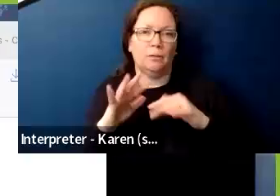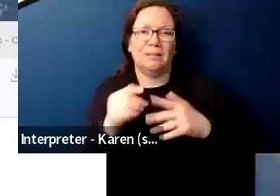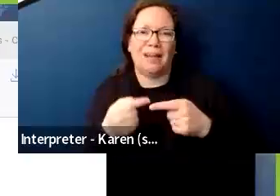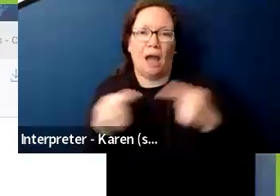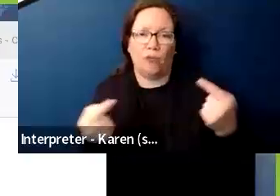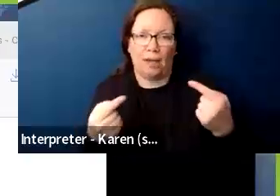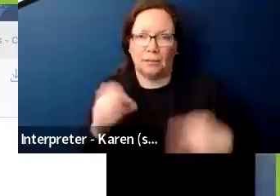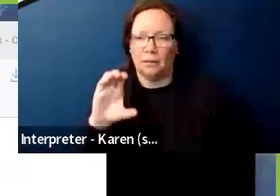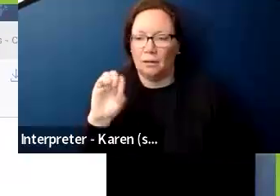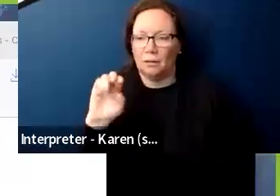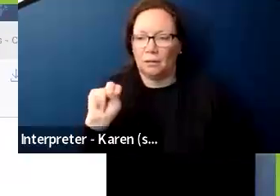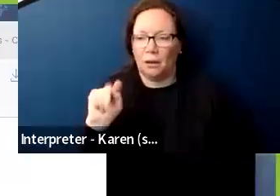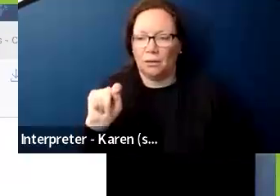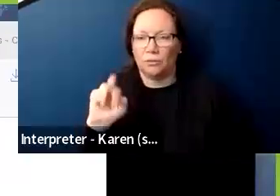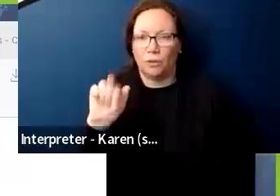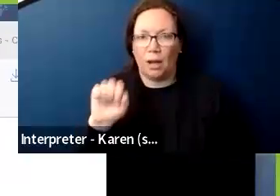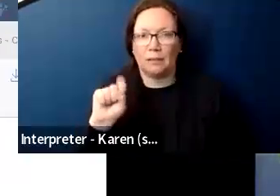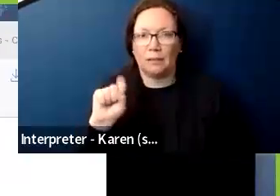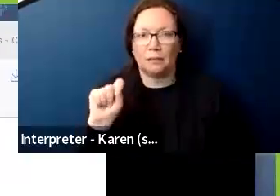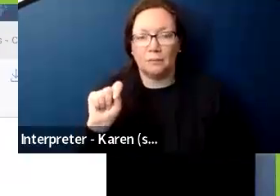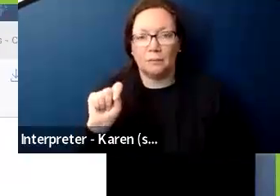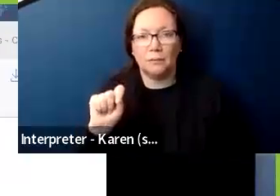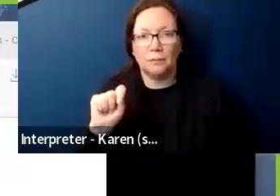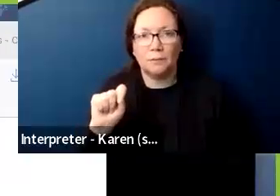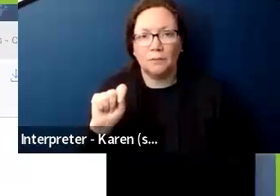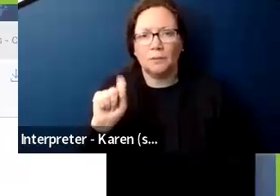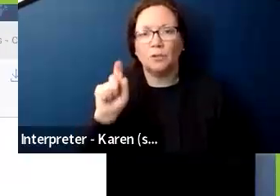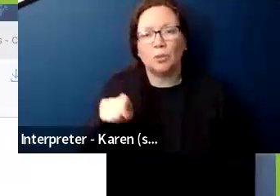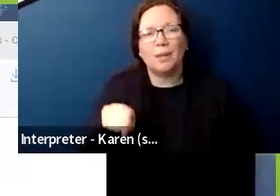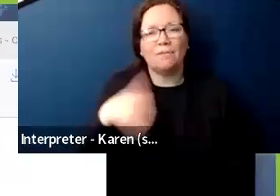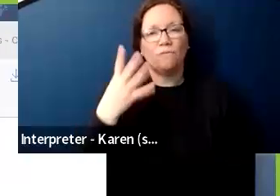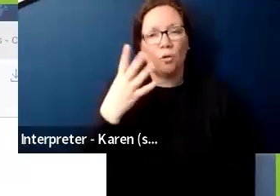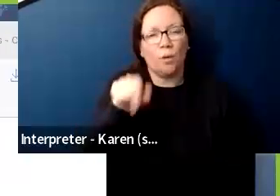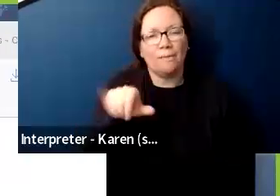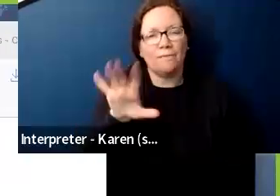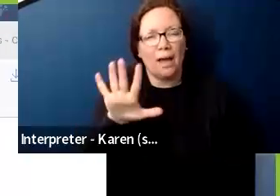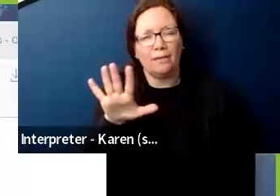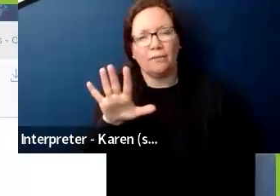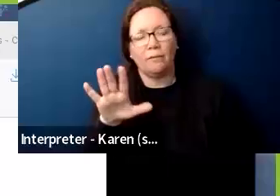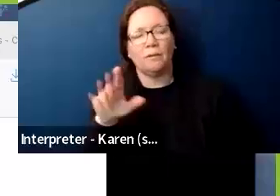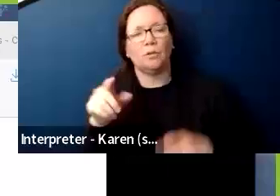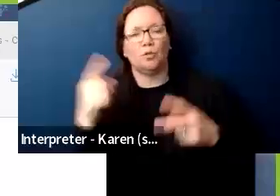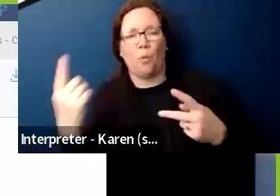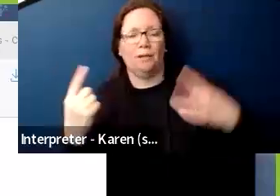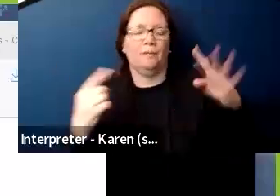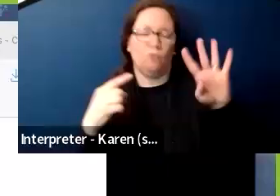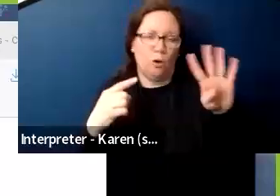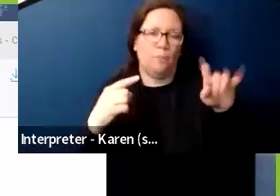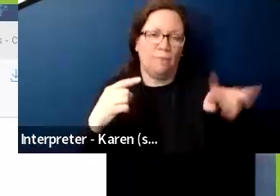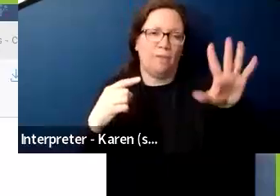color of the text and the background should be at least 4.5 to 1. We'll also talk about that. And then